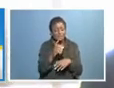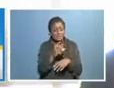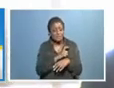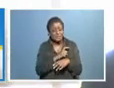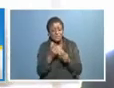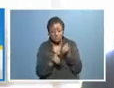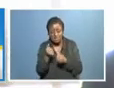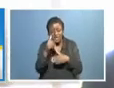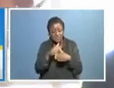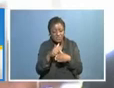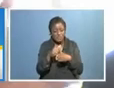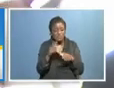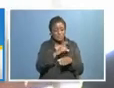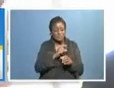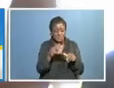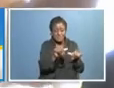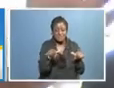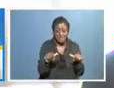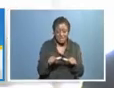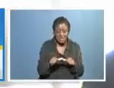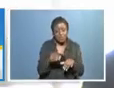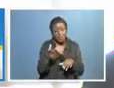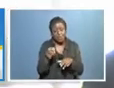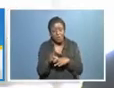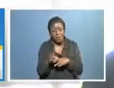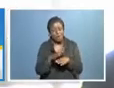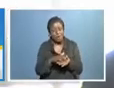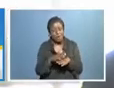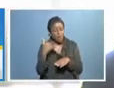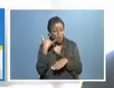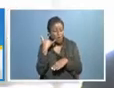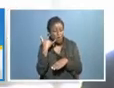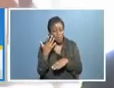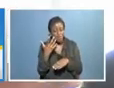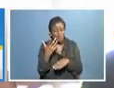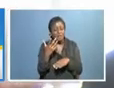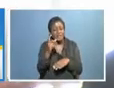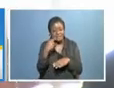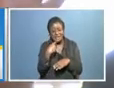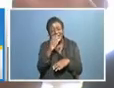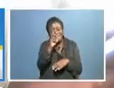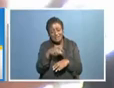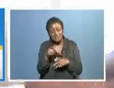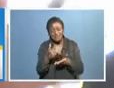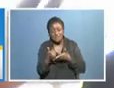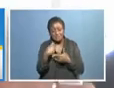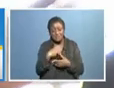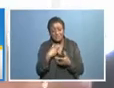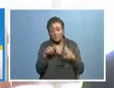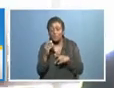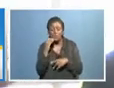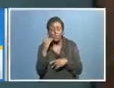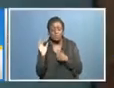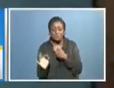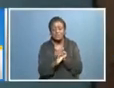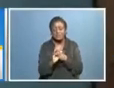yard, or you could call the commander, meet me by super while you're out in the east. I just need you to assist me in getting home safe in